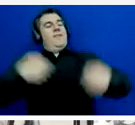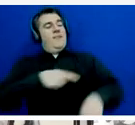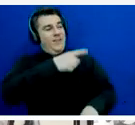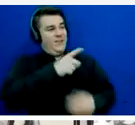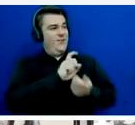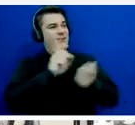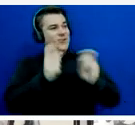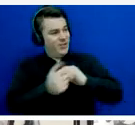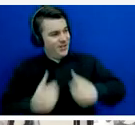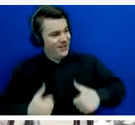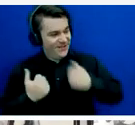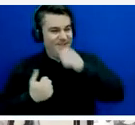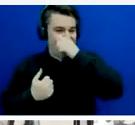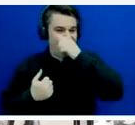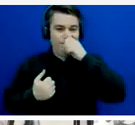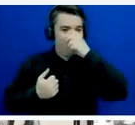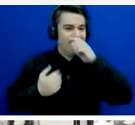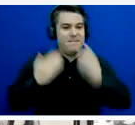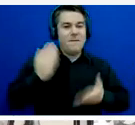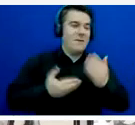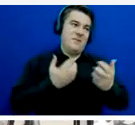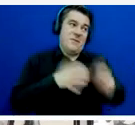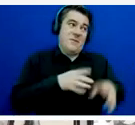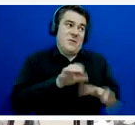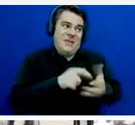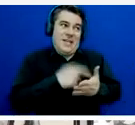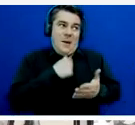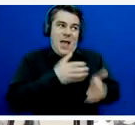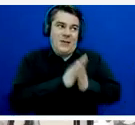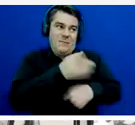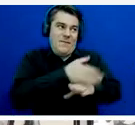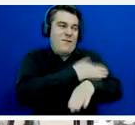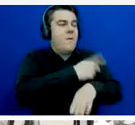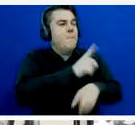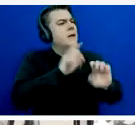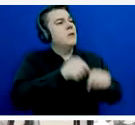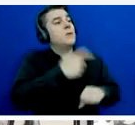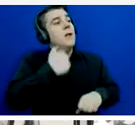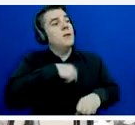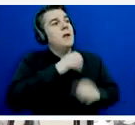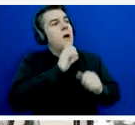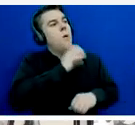changing lives. Okay, and I you may not want to do this, I didn't ask you beforehand, but you can tell us how old you are.